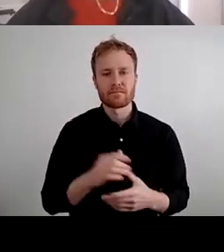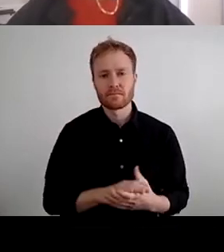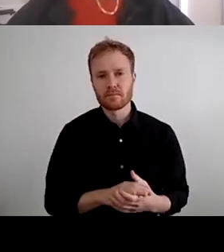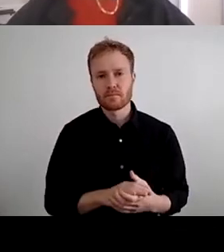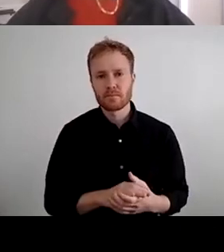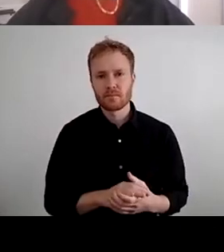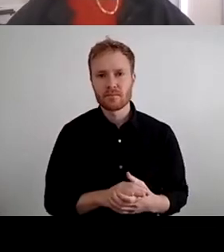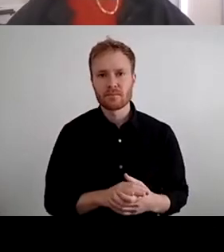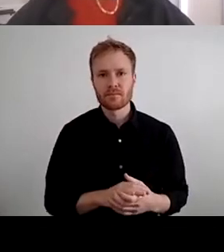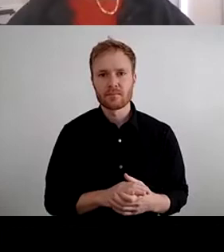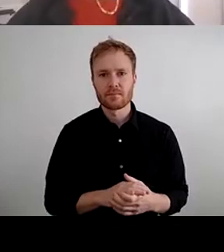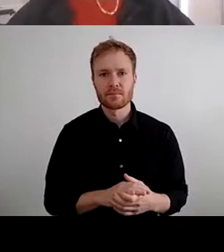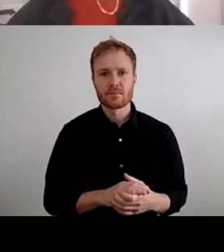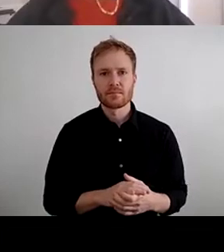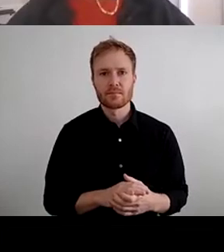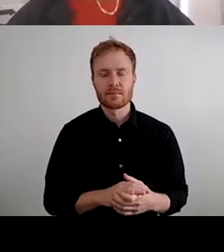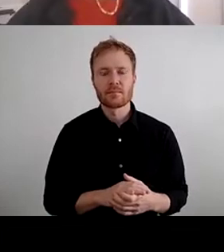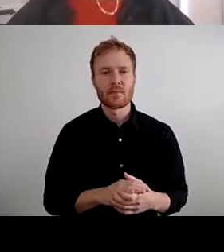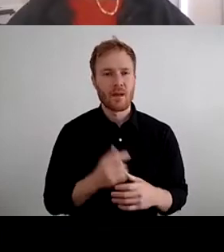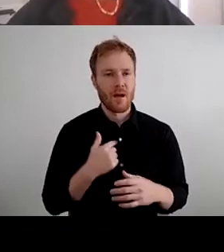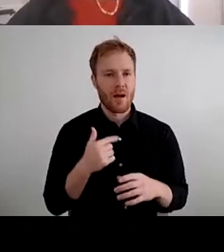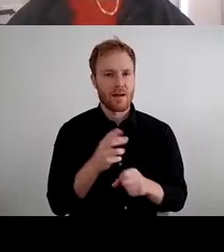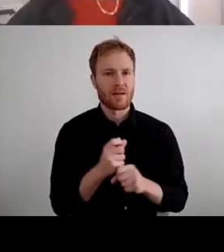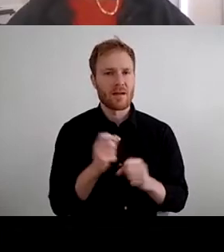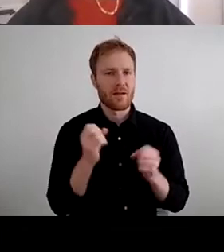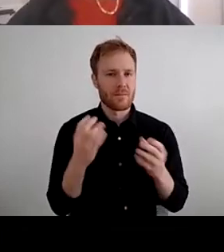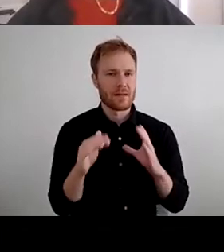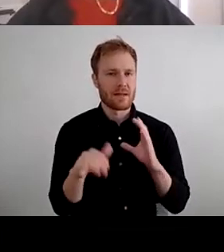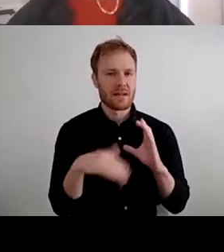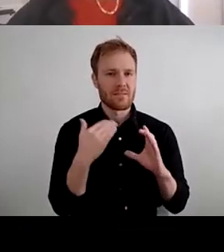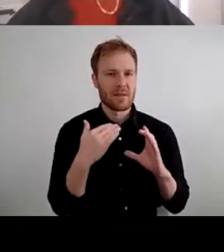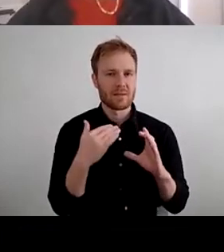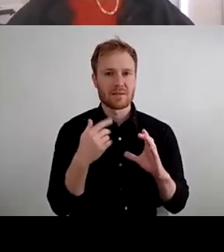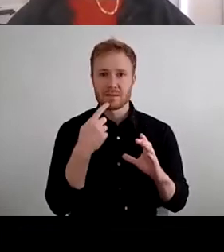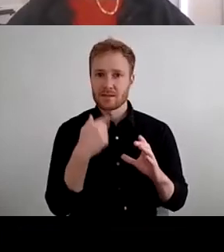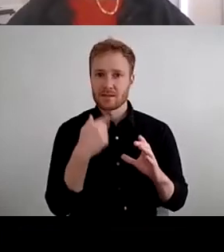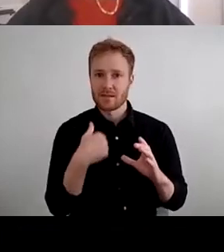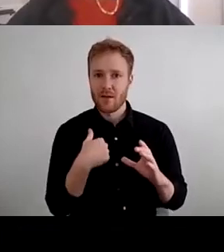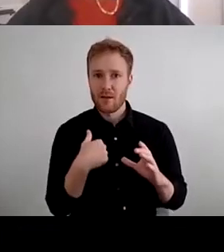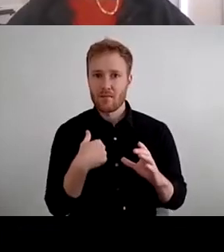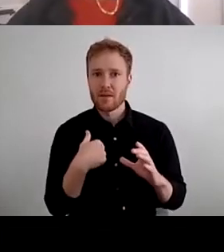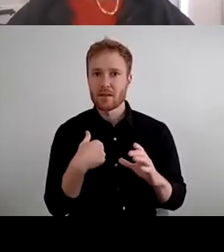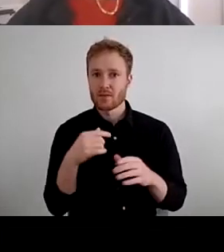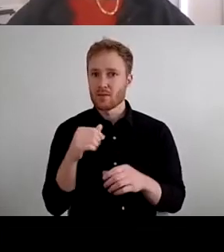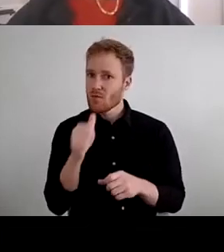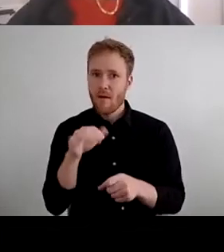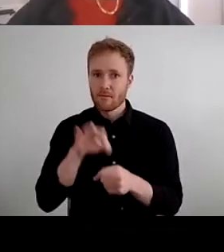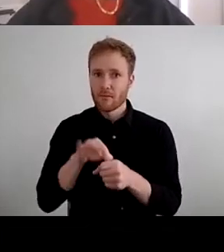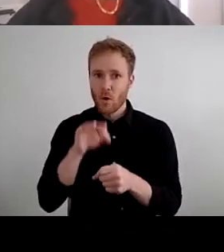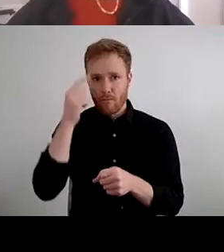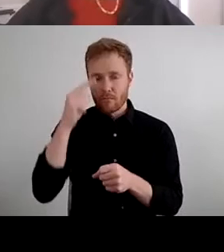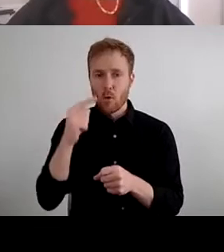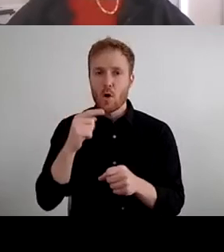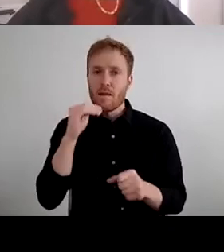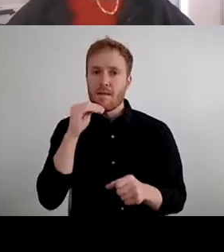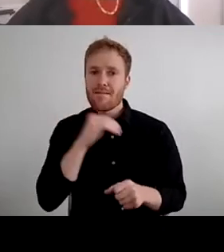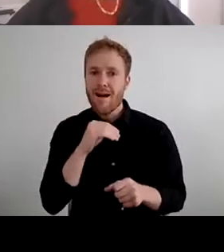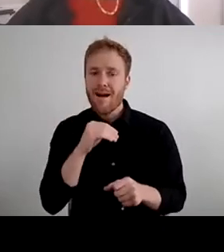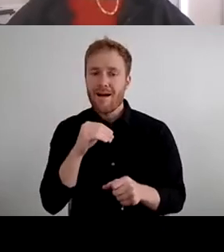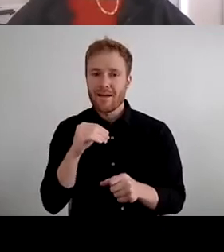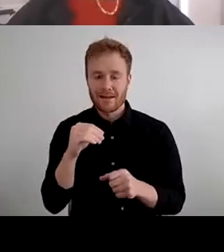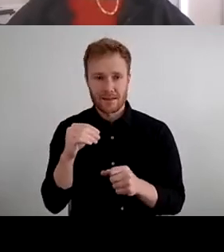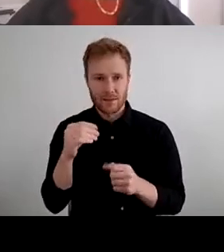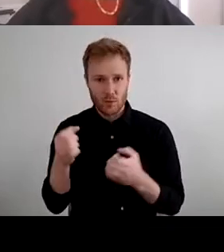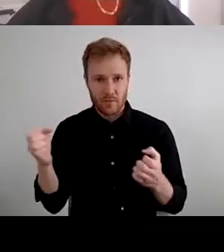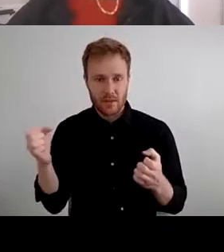I got a bunch of emails telling me not to vote for a lie detector equipment. Is this related to this equipment?